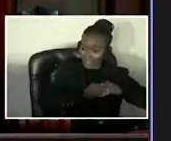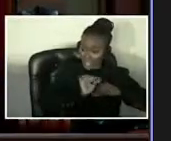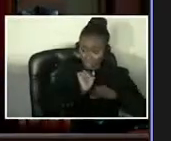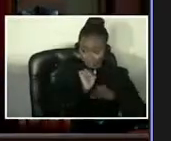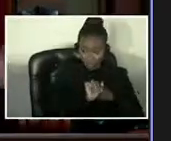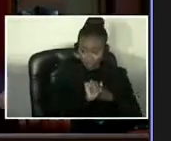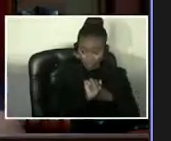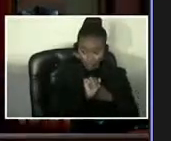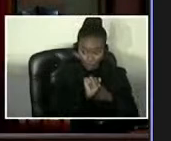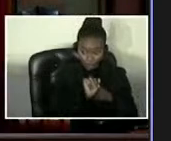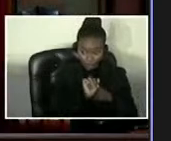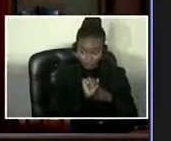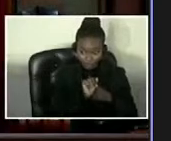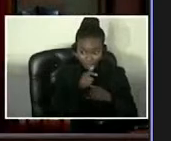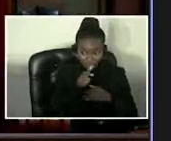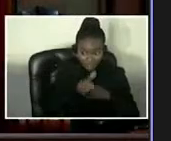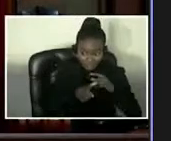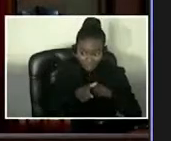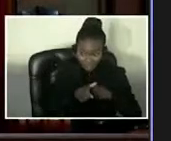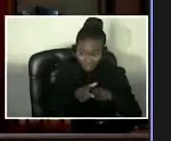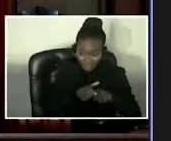giving i protected